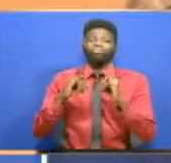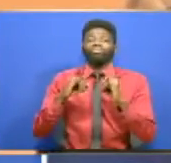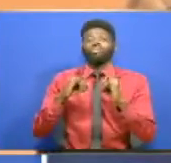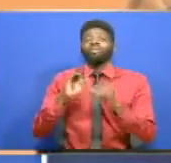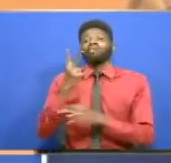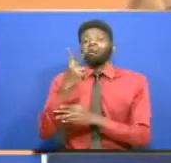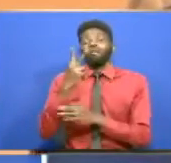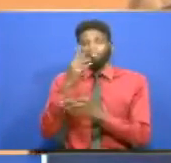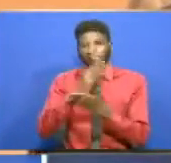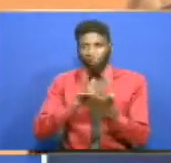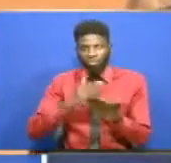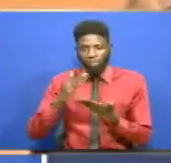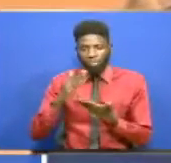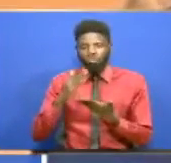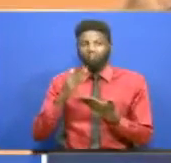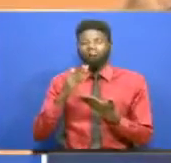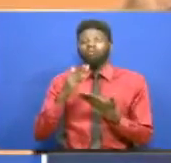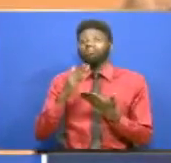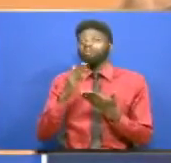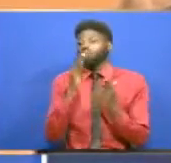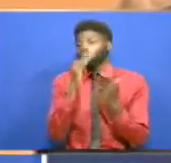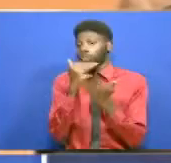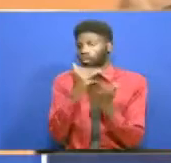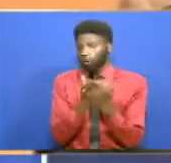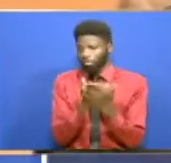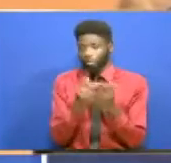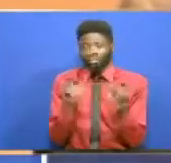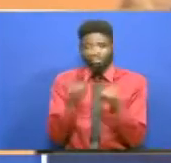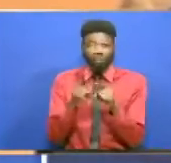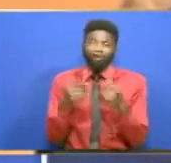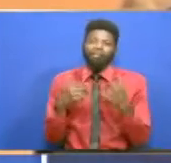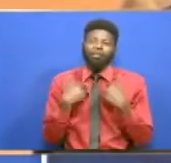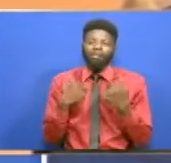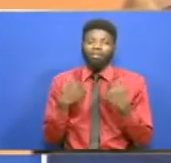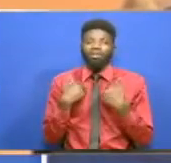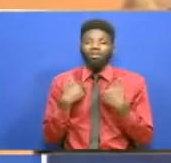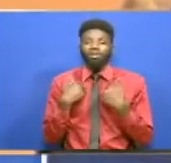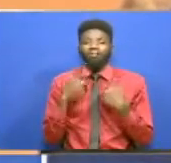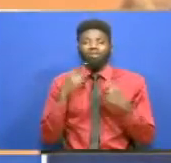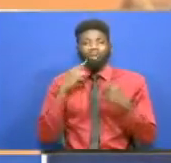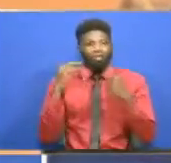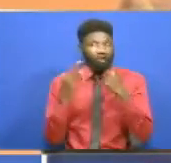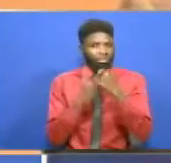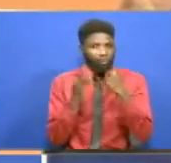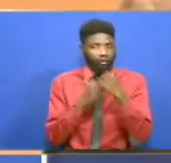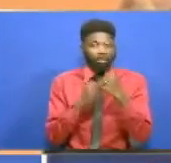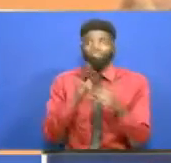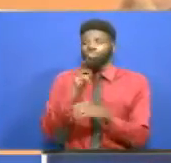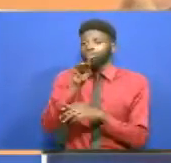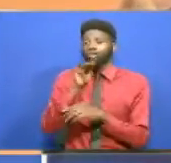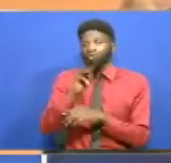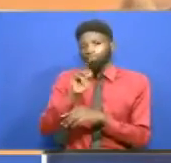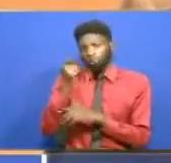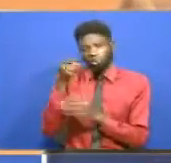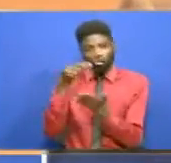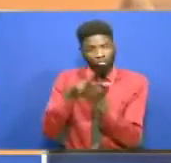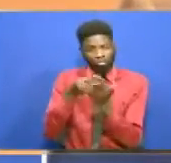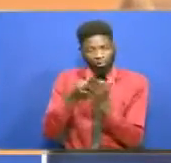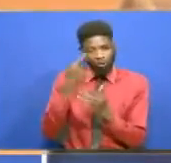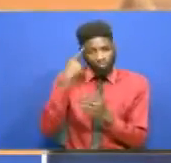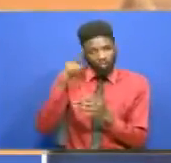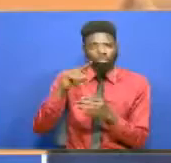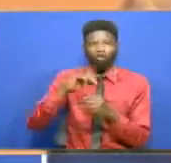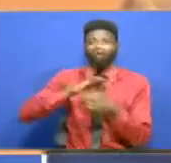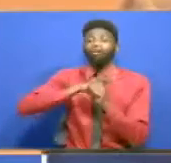scheme. In addition, 800 million Kenya shilling for COVID-19 emergency